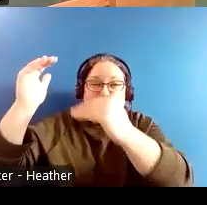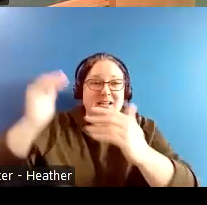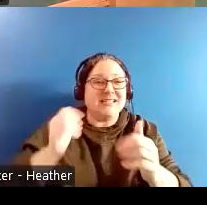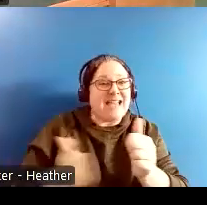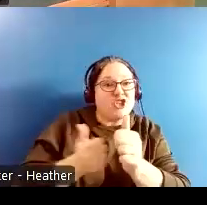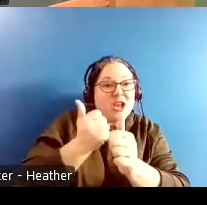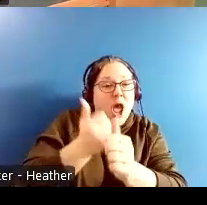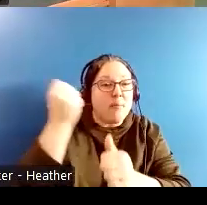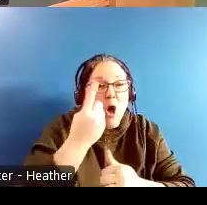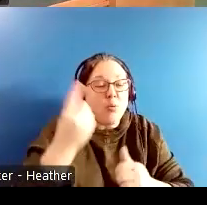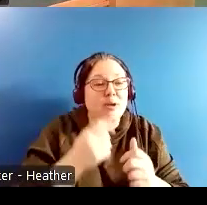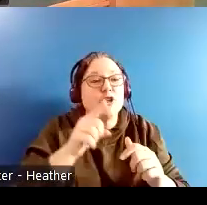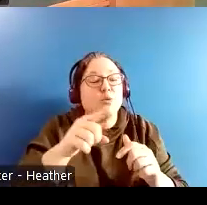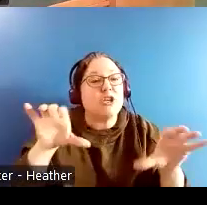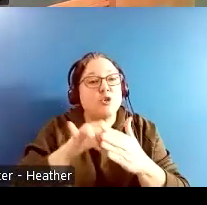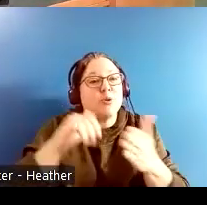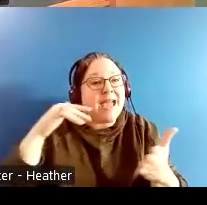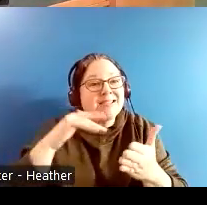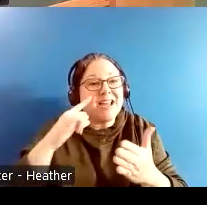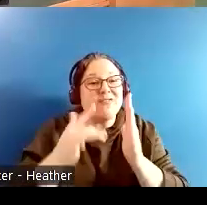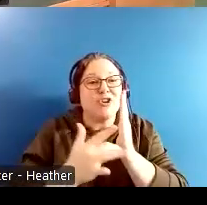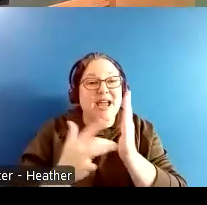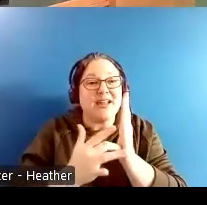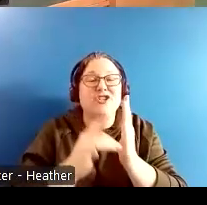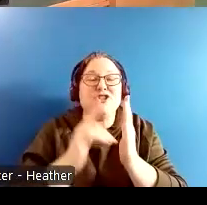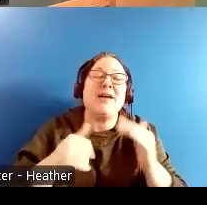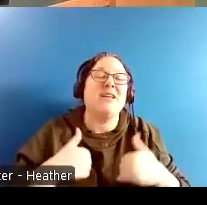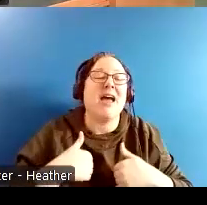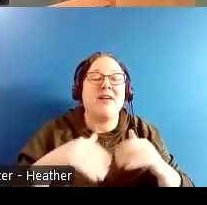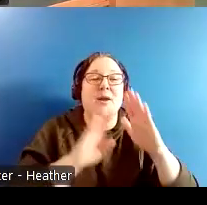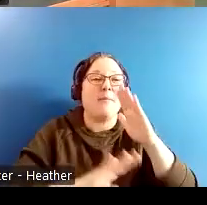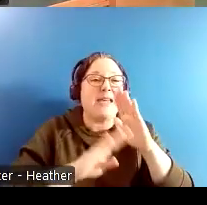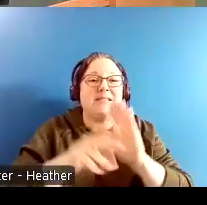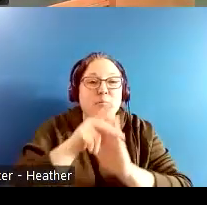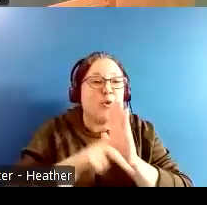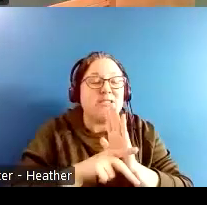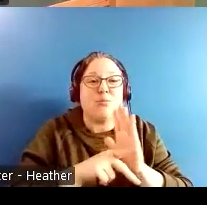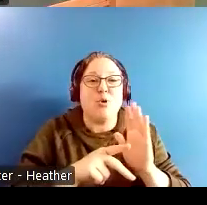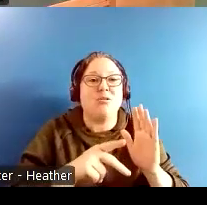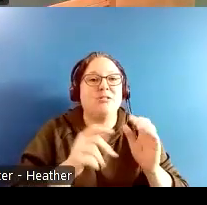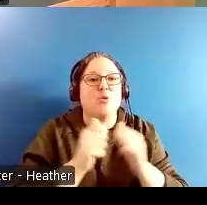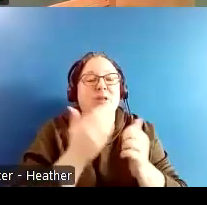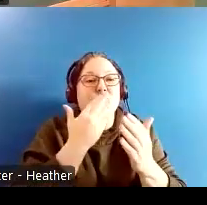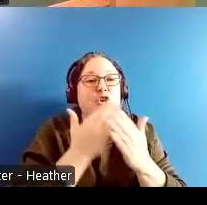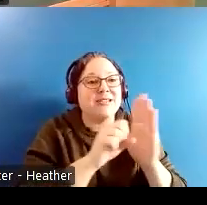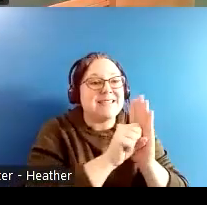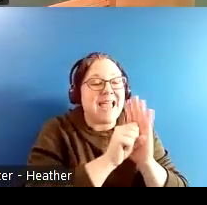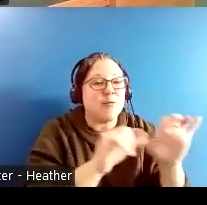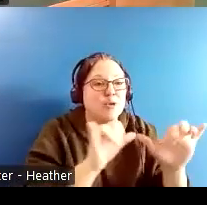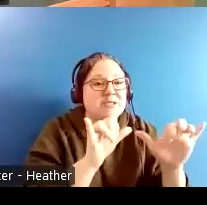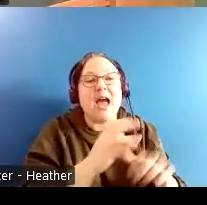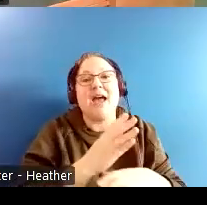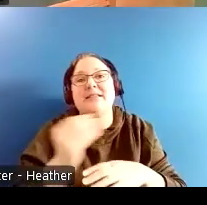technologies, is to have certain basic principles, and basic principles being adequate sample size,